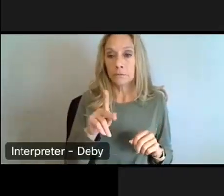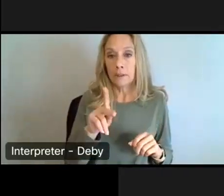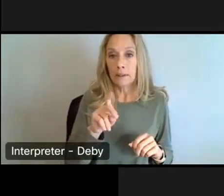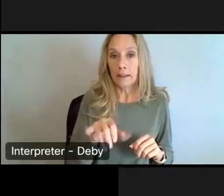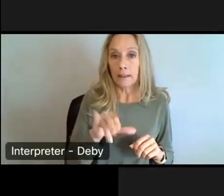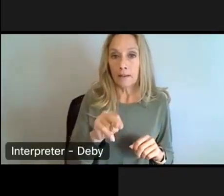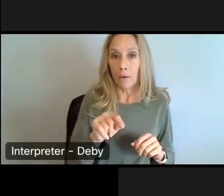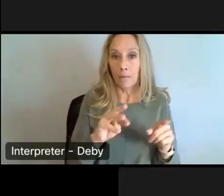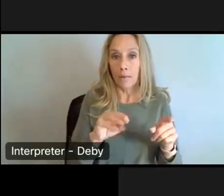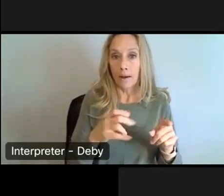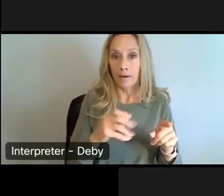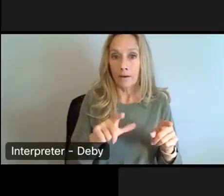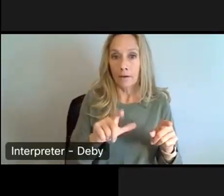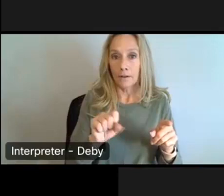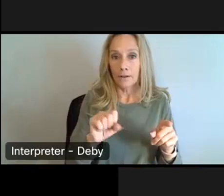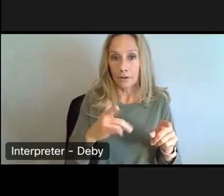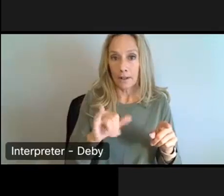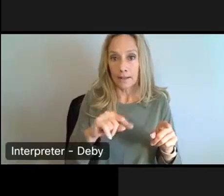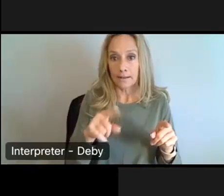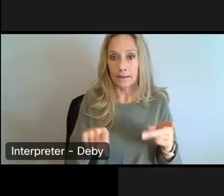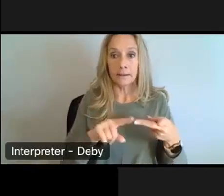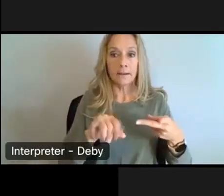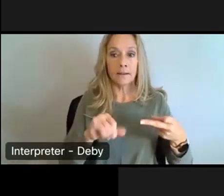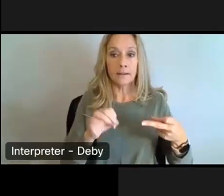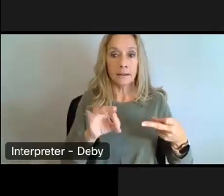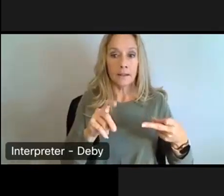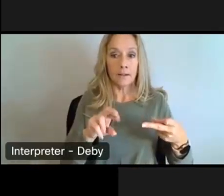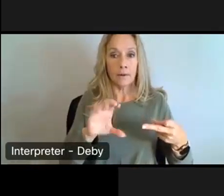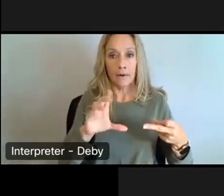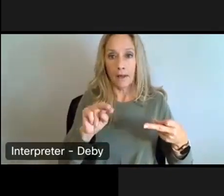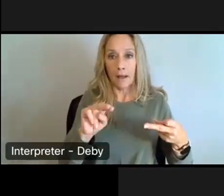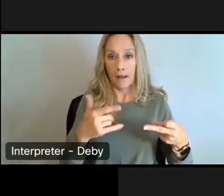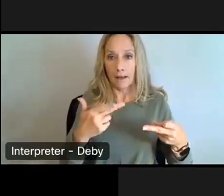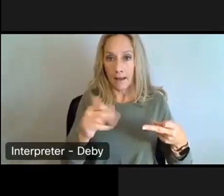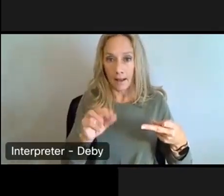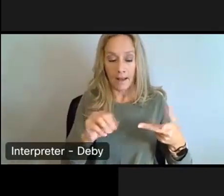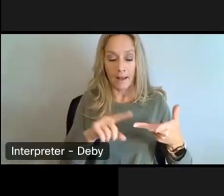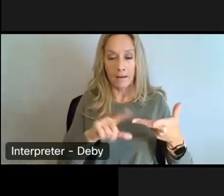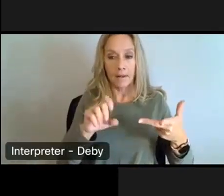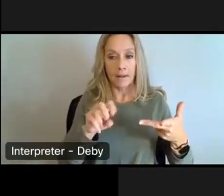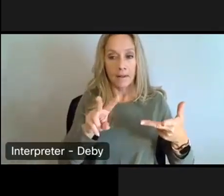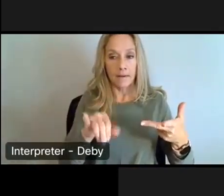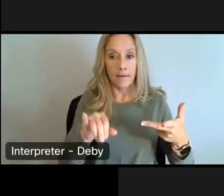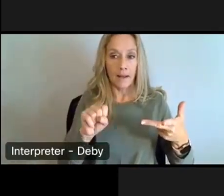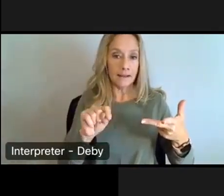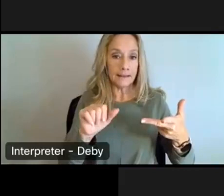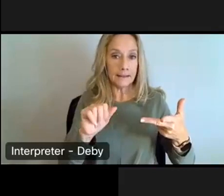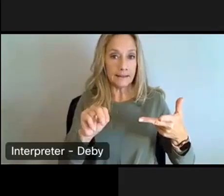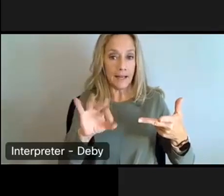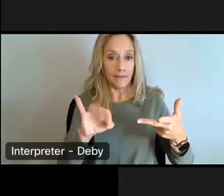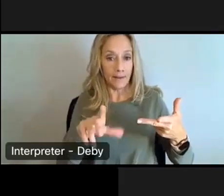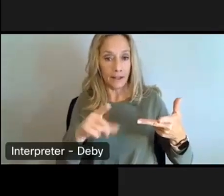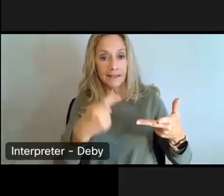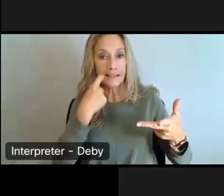Michael Schlitz. We have Jennifer Cunningham with the Star Center. We have Levi Stanfield, who we just heard